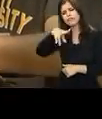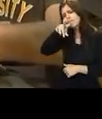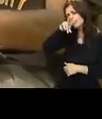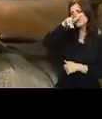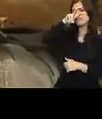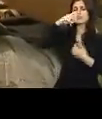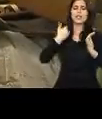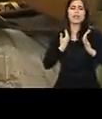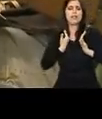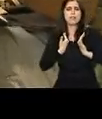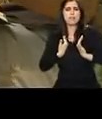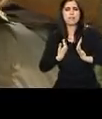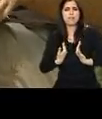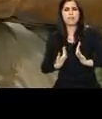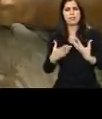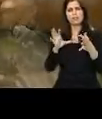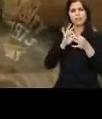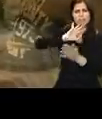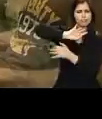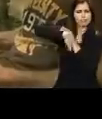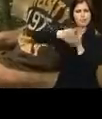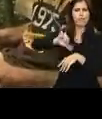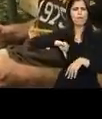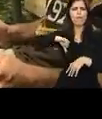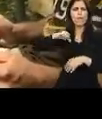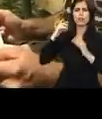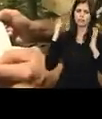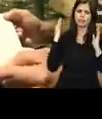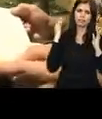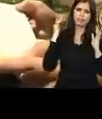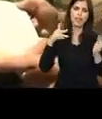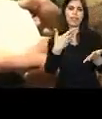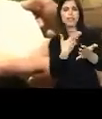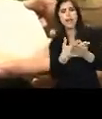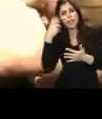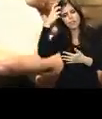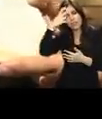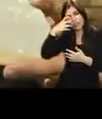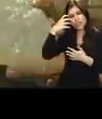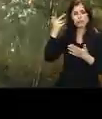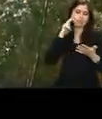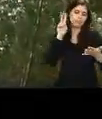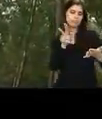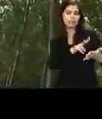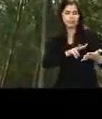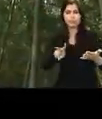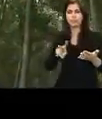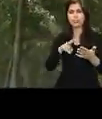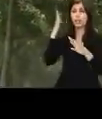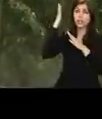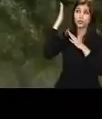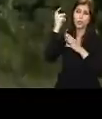From far and near, you breathe a tranquility to match the greens of nature, inviting you to read and